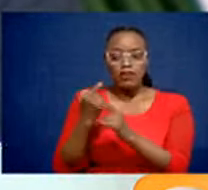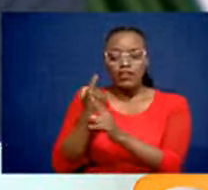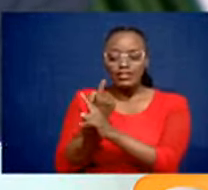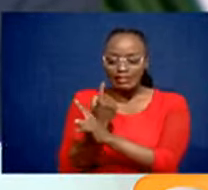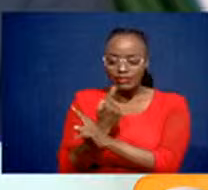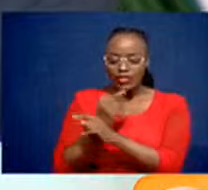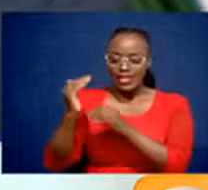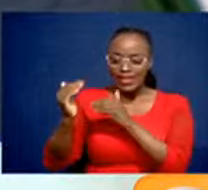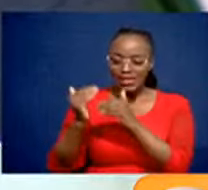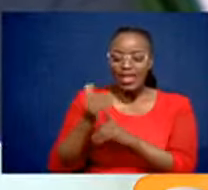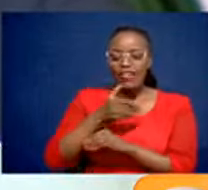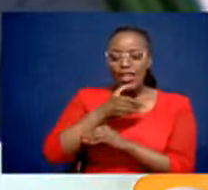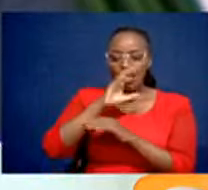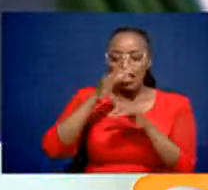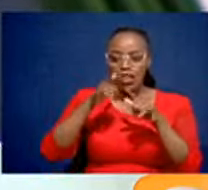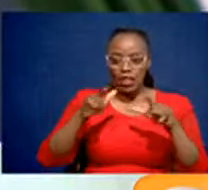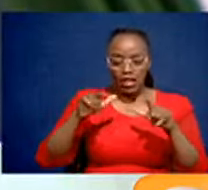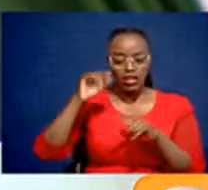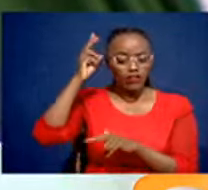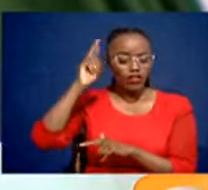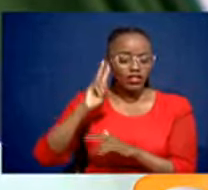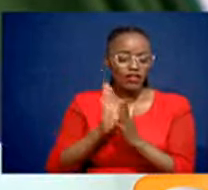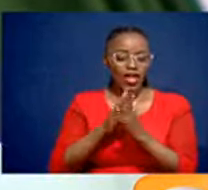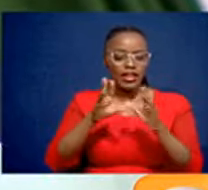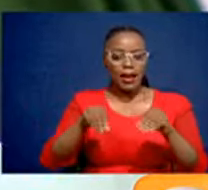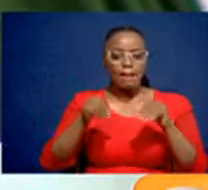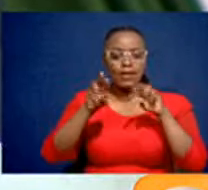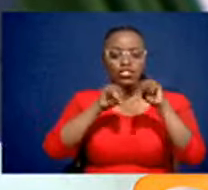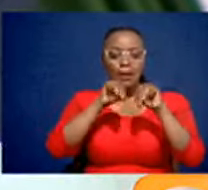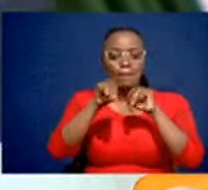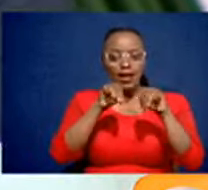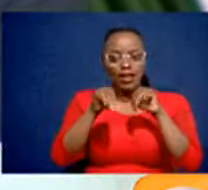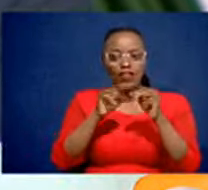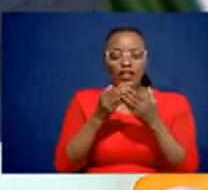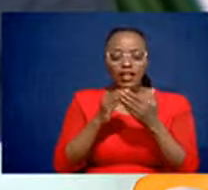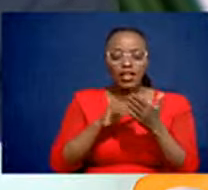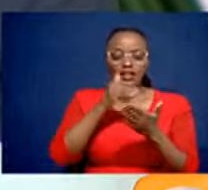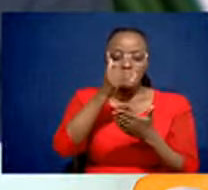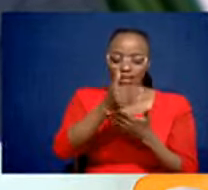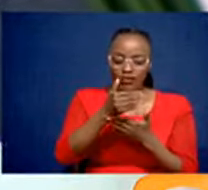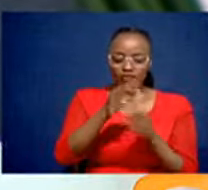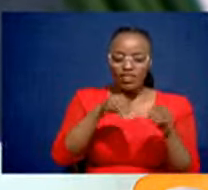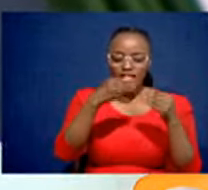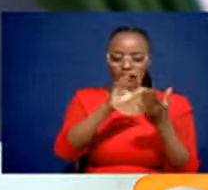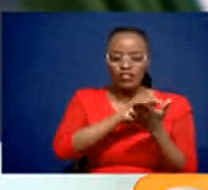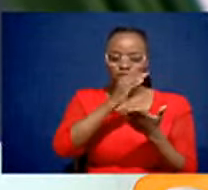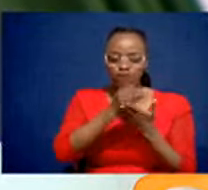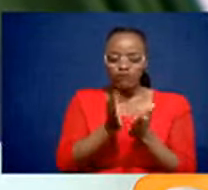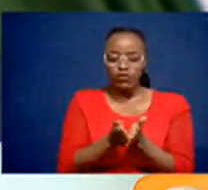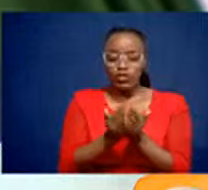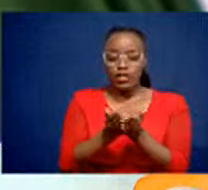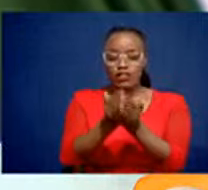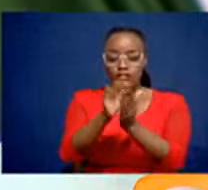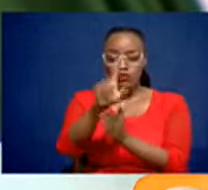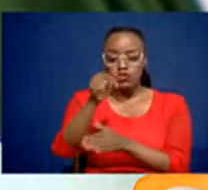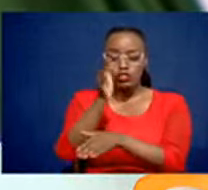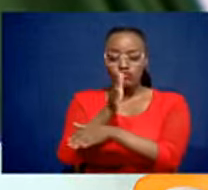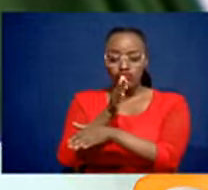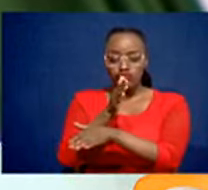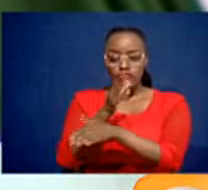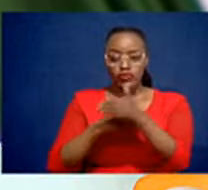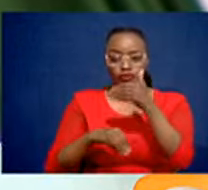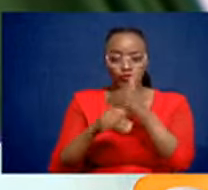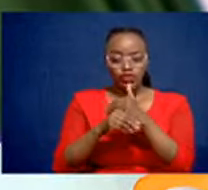of Lake Victoria, and beach management units set up and equipped with fishing boats. In addition, we are setting up